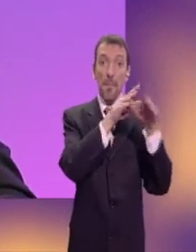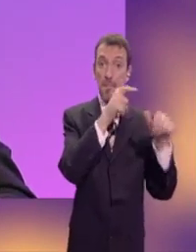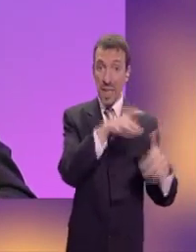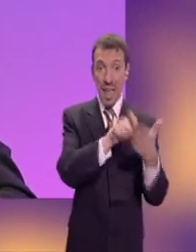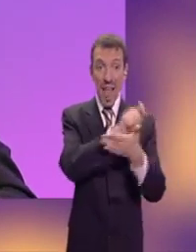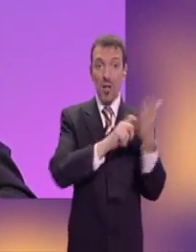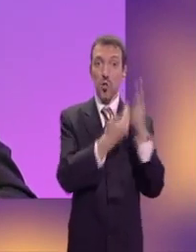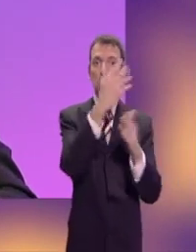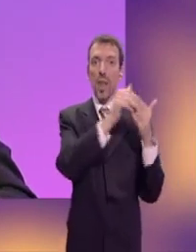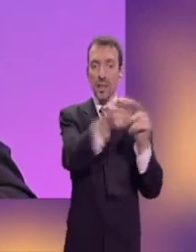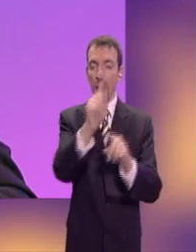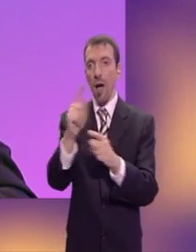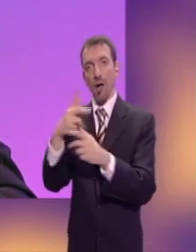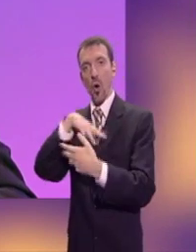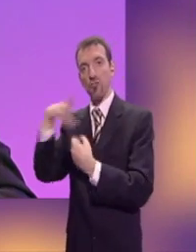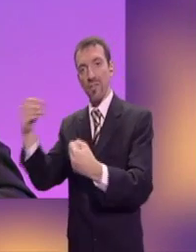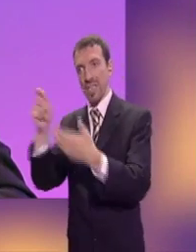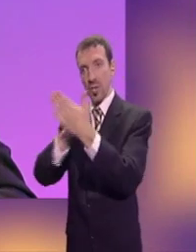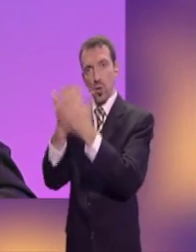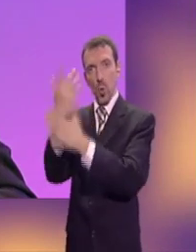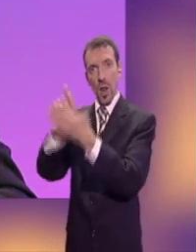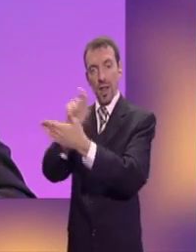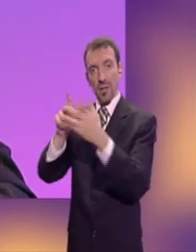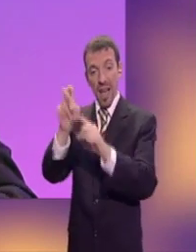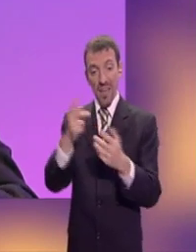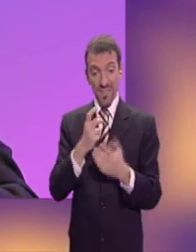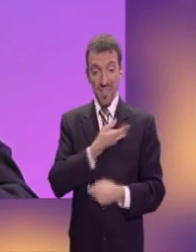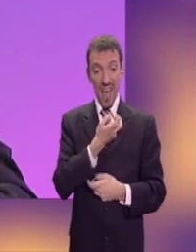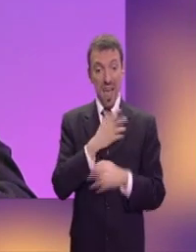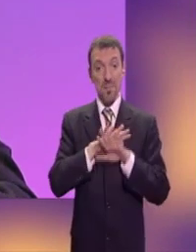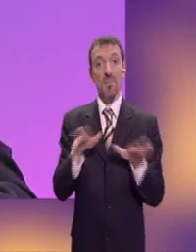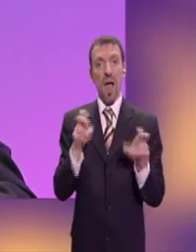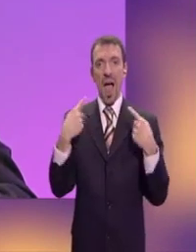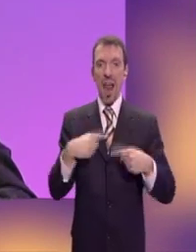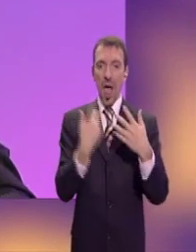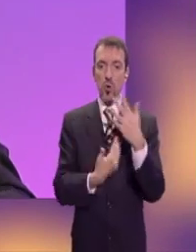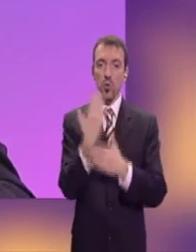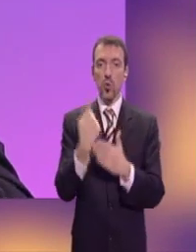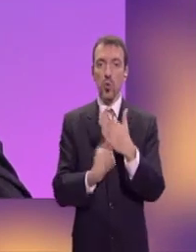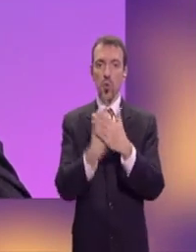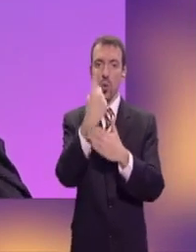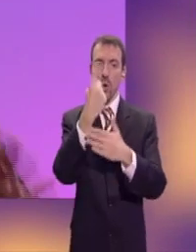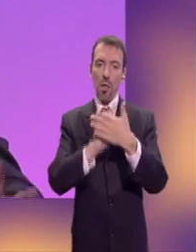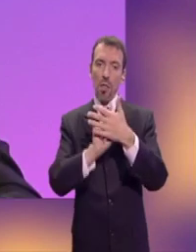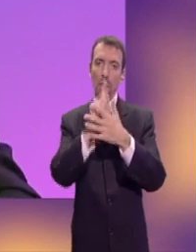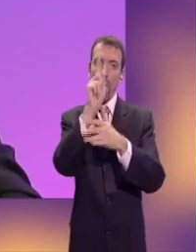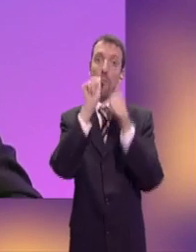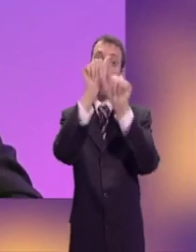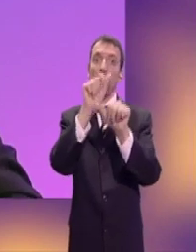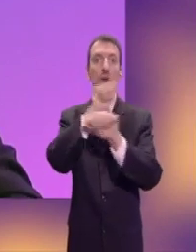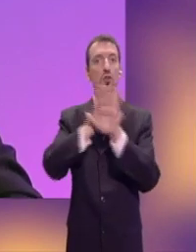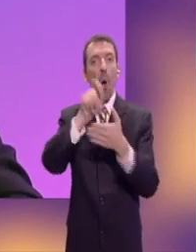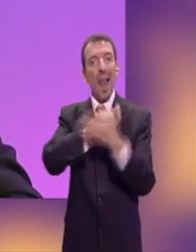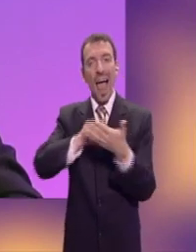MPs, by declining to nominate an alternative, allow a new leader to emerge unelected, it will utterly destroy